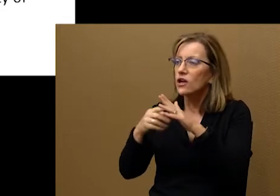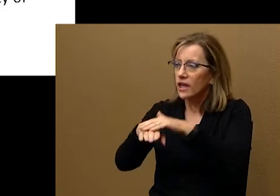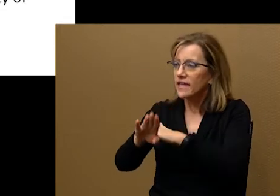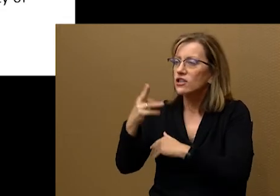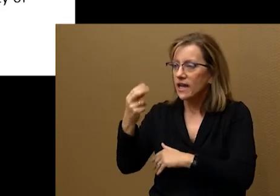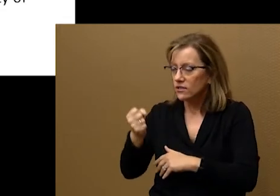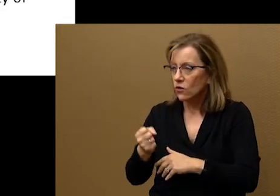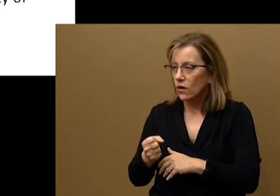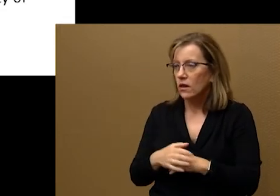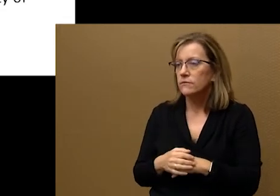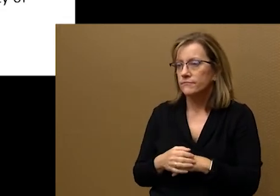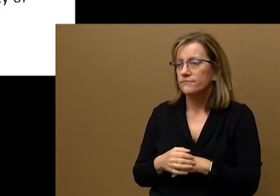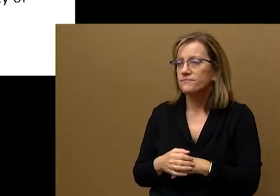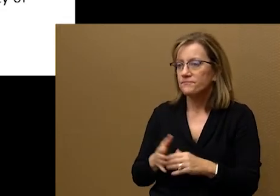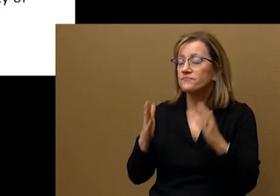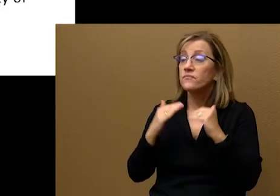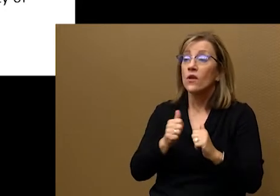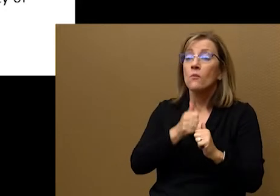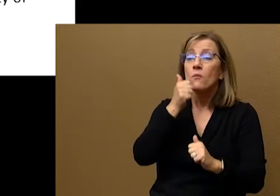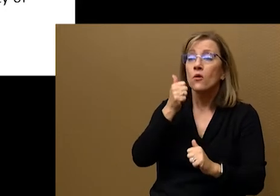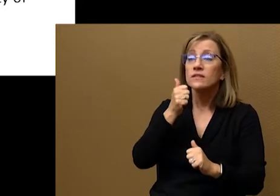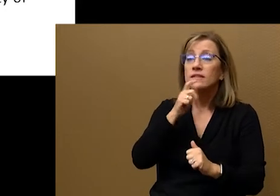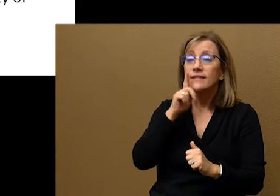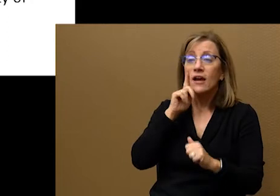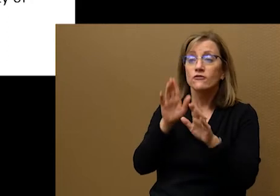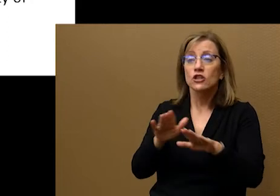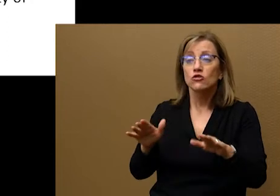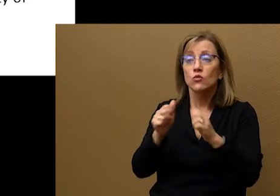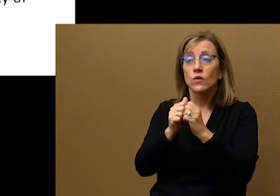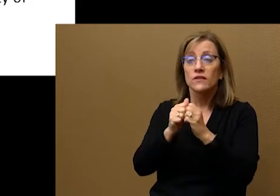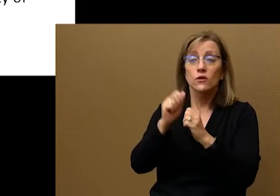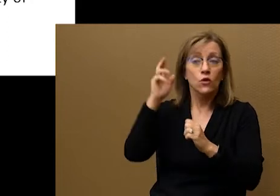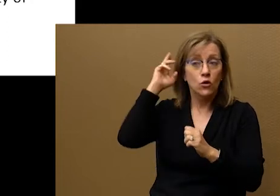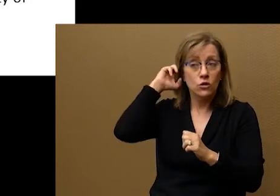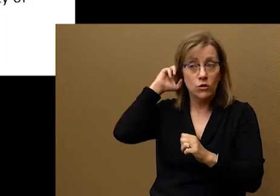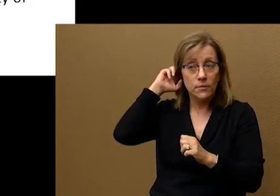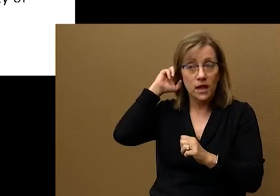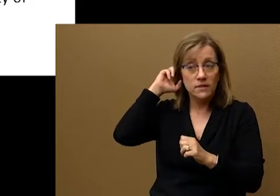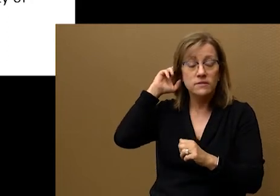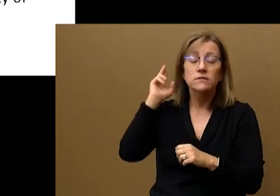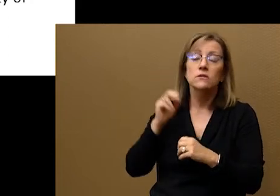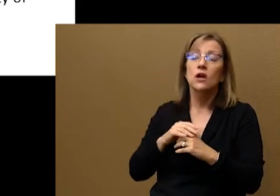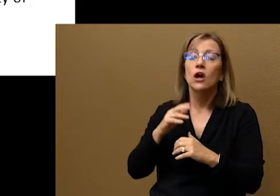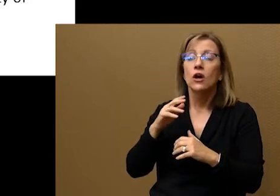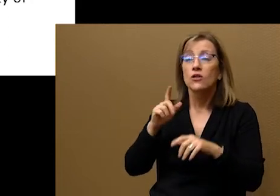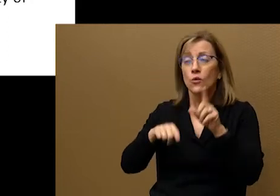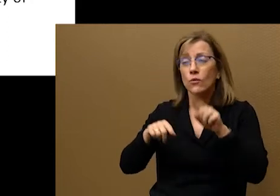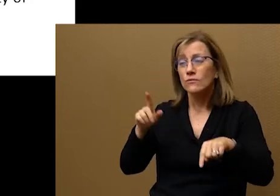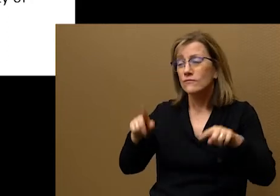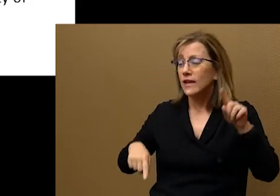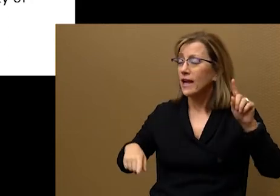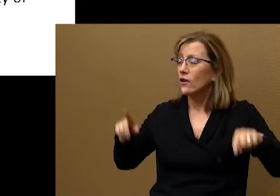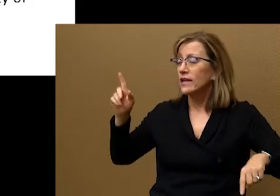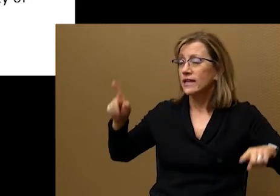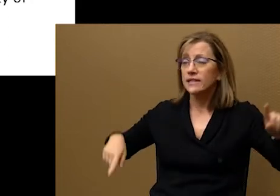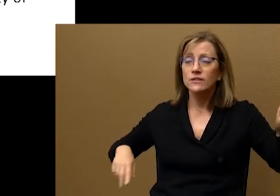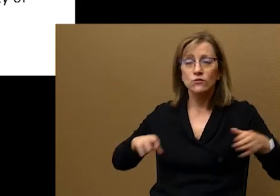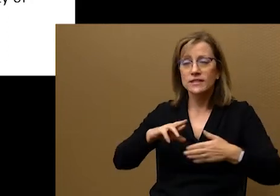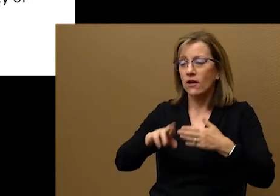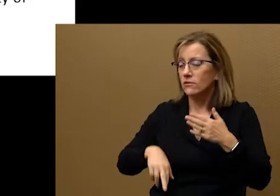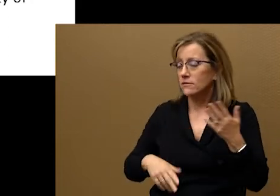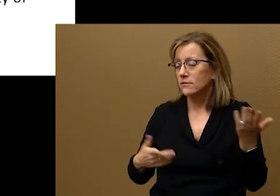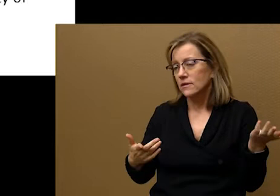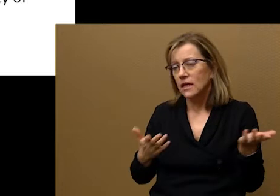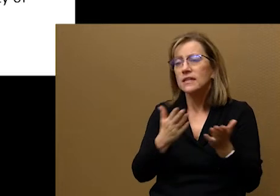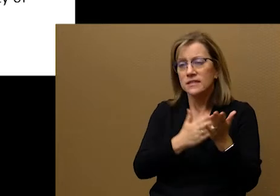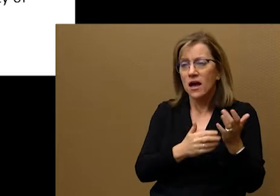Anyway, most deaf children with cochlear implants, we know the results are highly variable. Some do